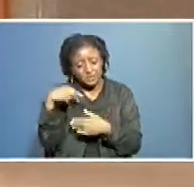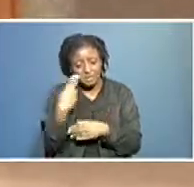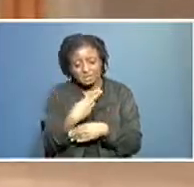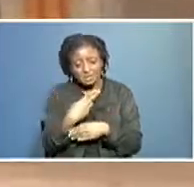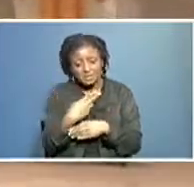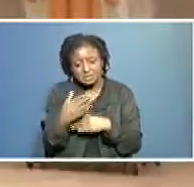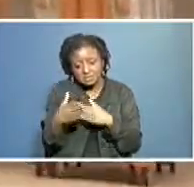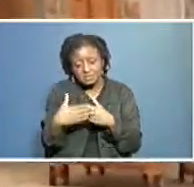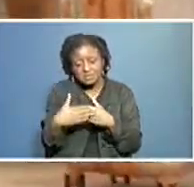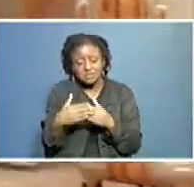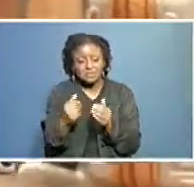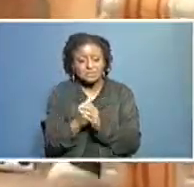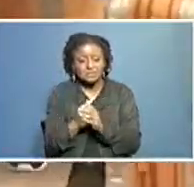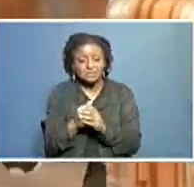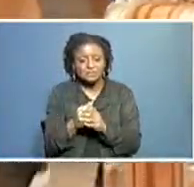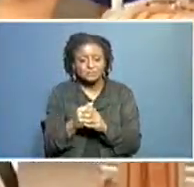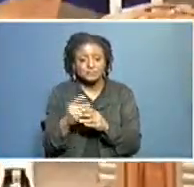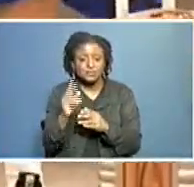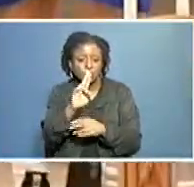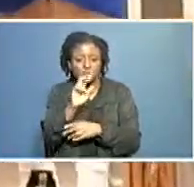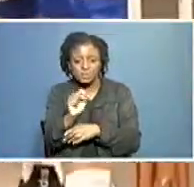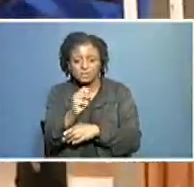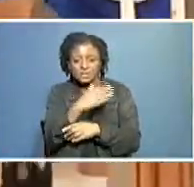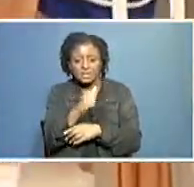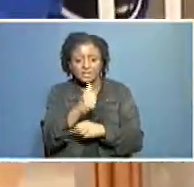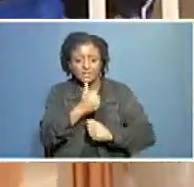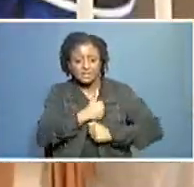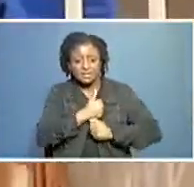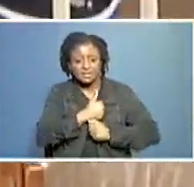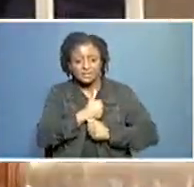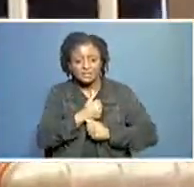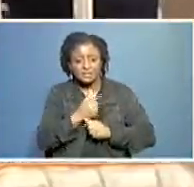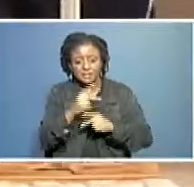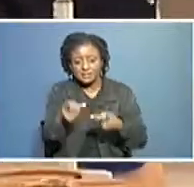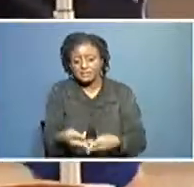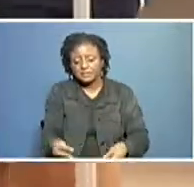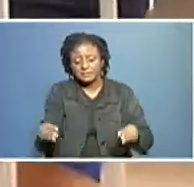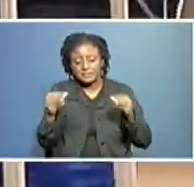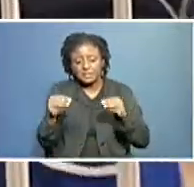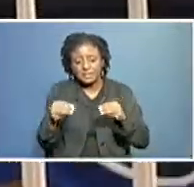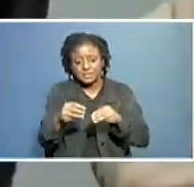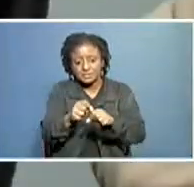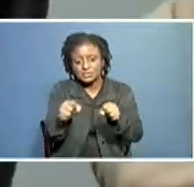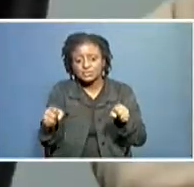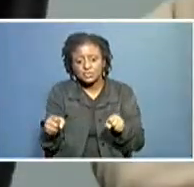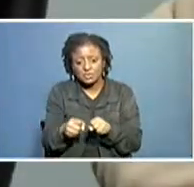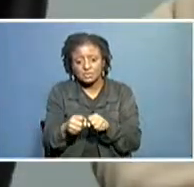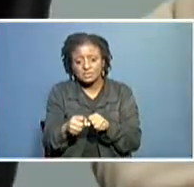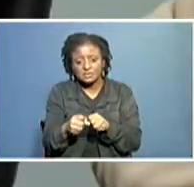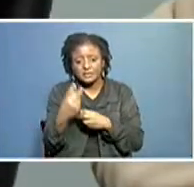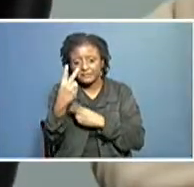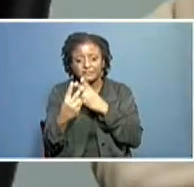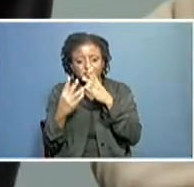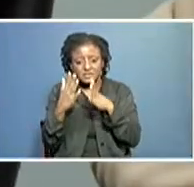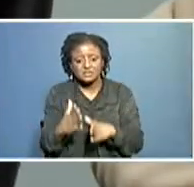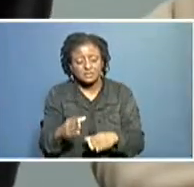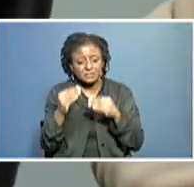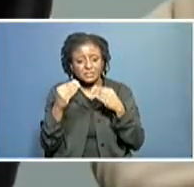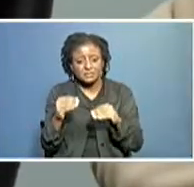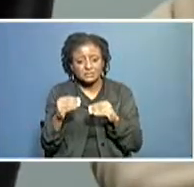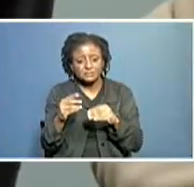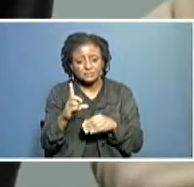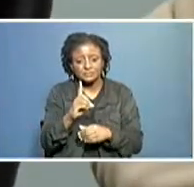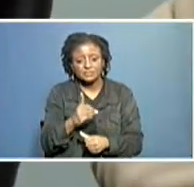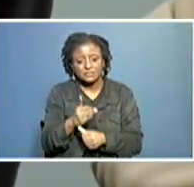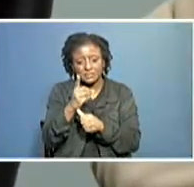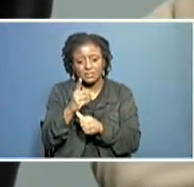As the United States and Canada remain the country's primary source visitor markets, Tourism Investments and Aviation Minister, Deputy Prime Minister, the Honorable